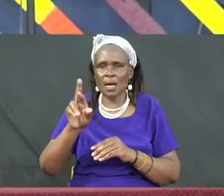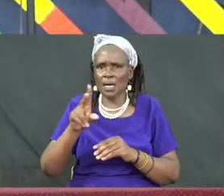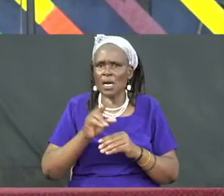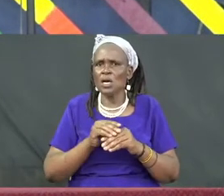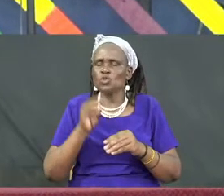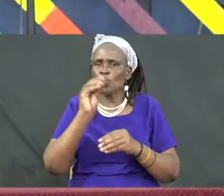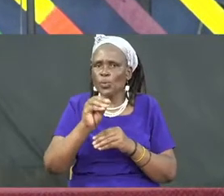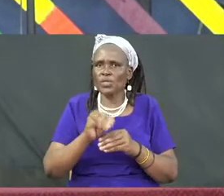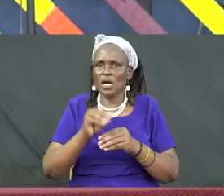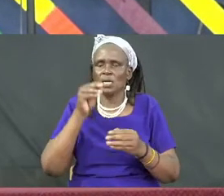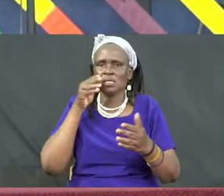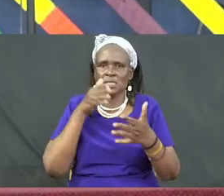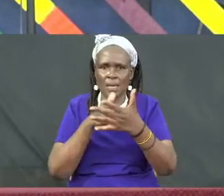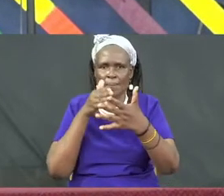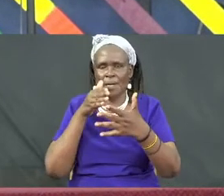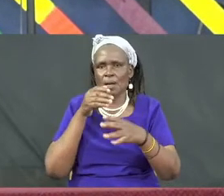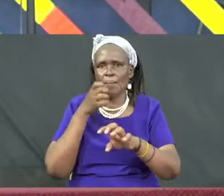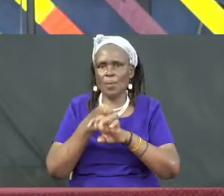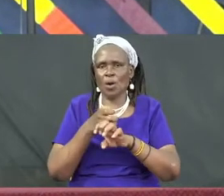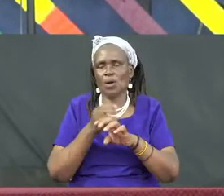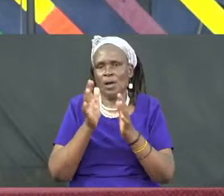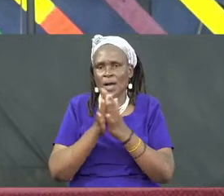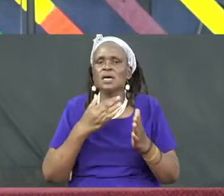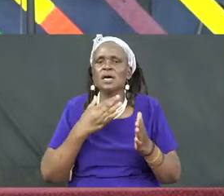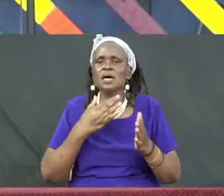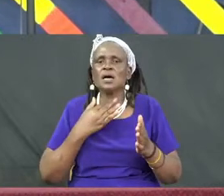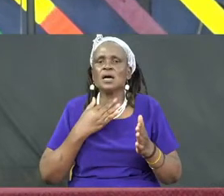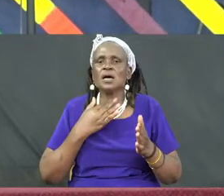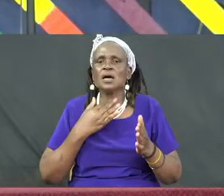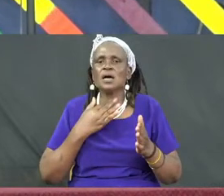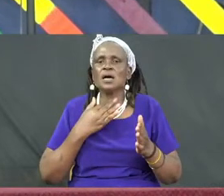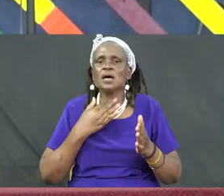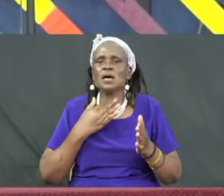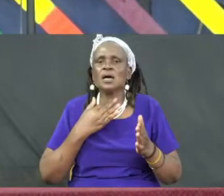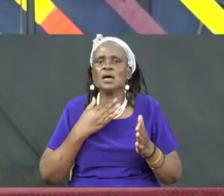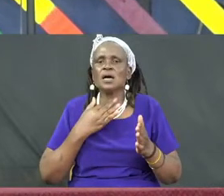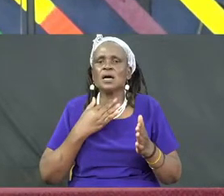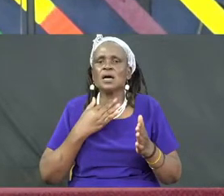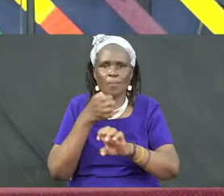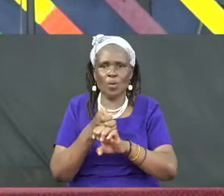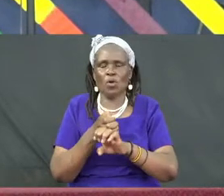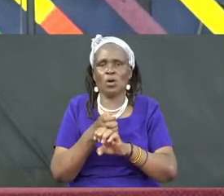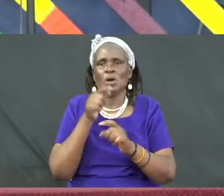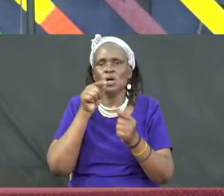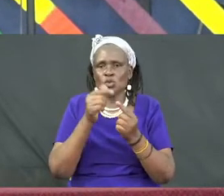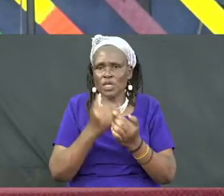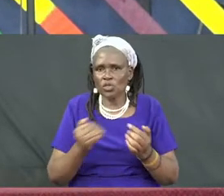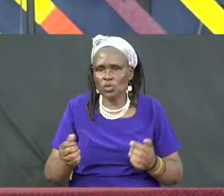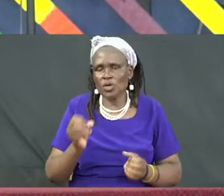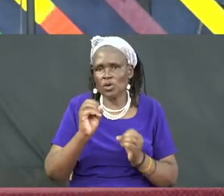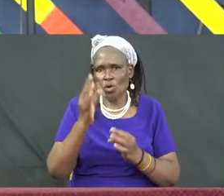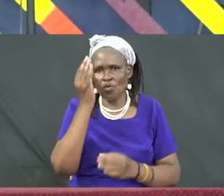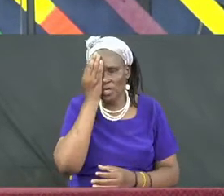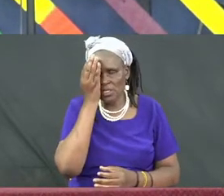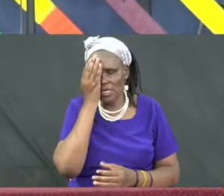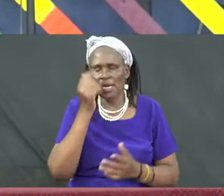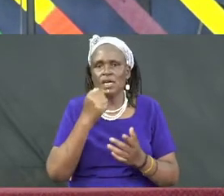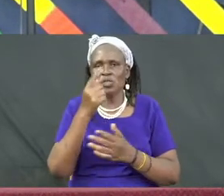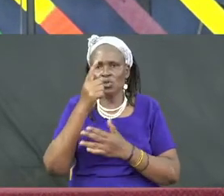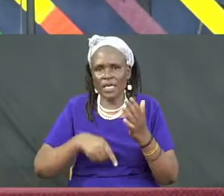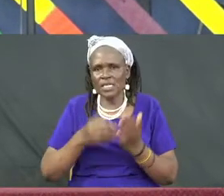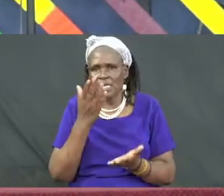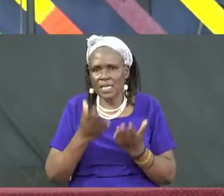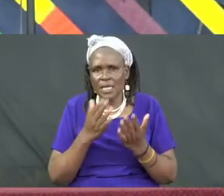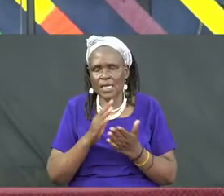block. And I want us to remember that phrase, a stumbling block to the children of Israel, so that they may eat